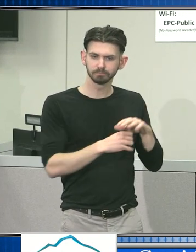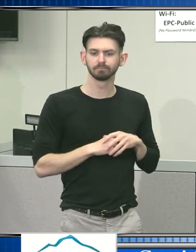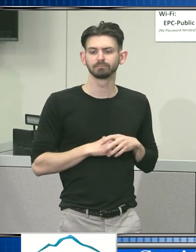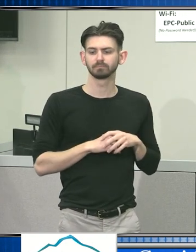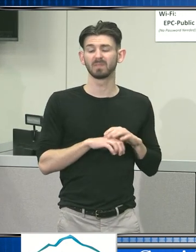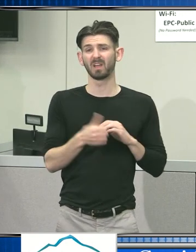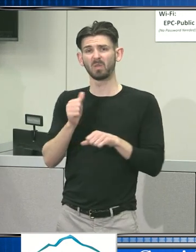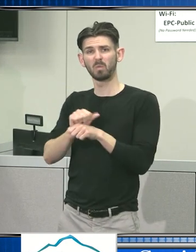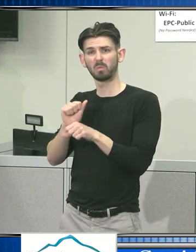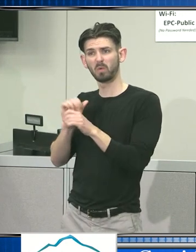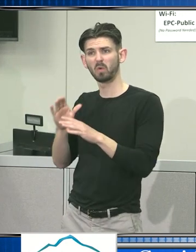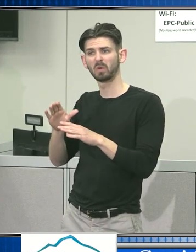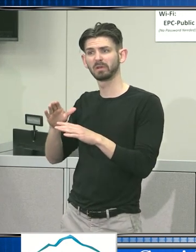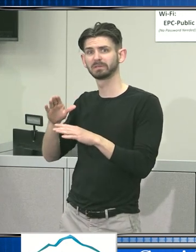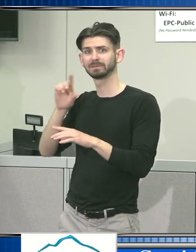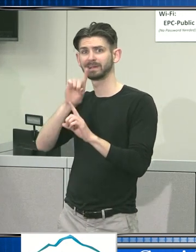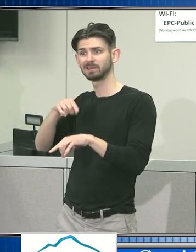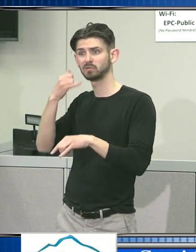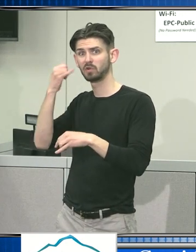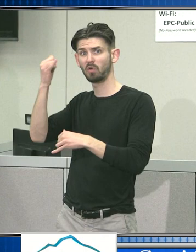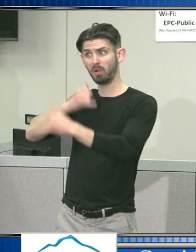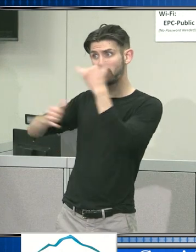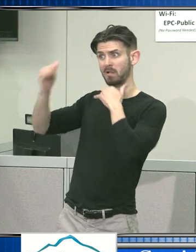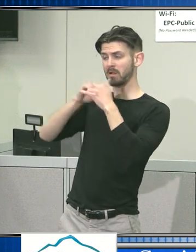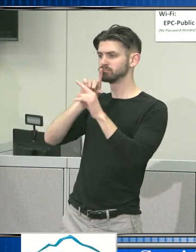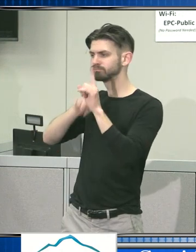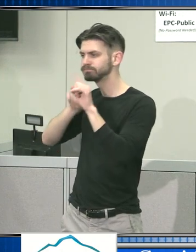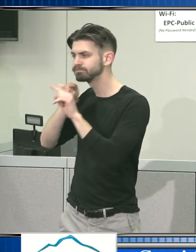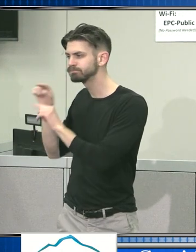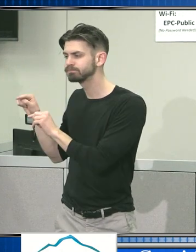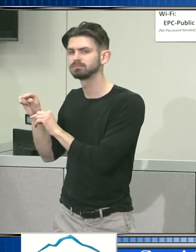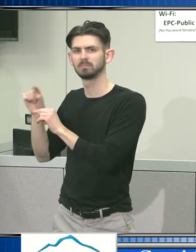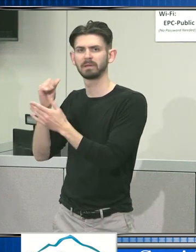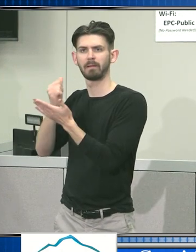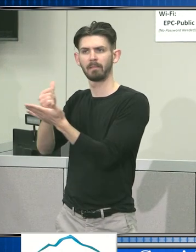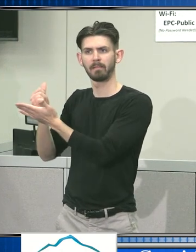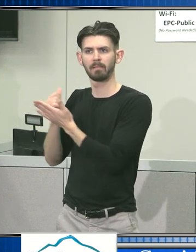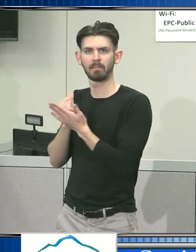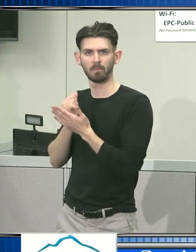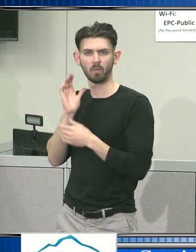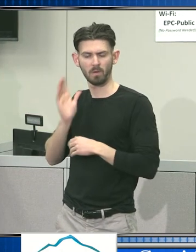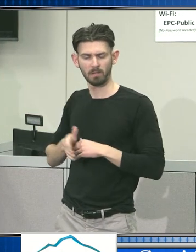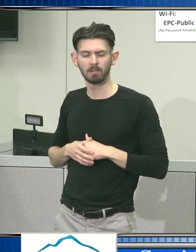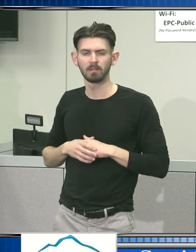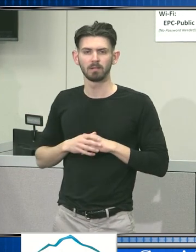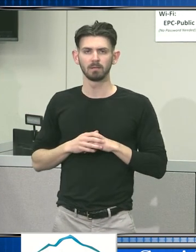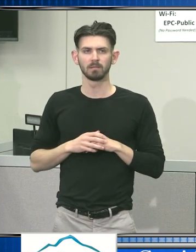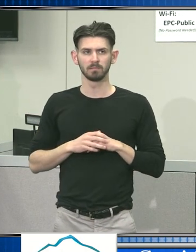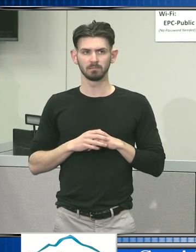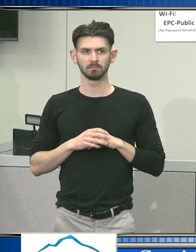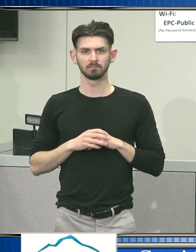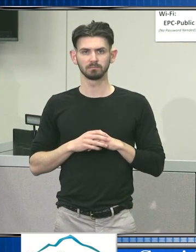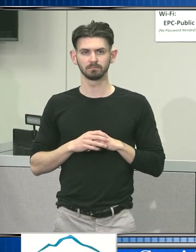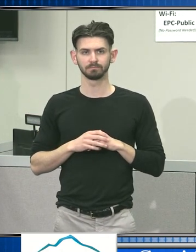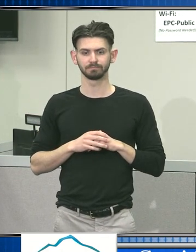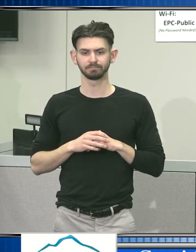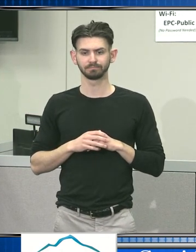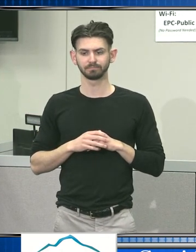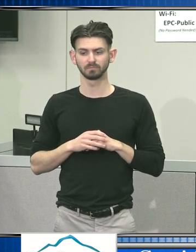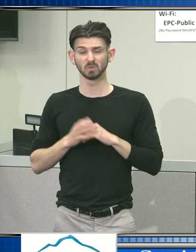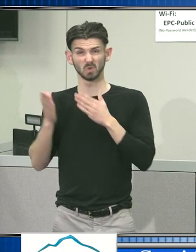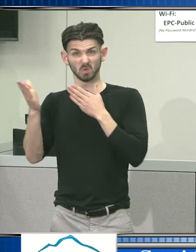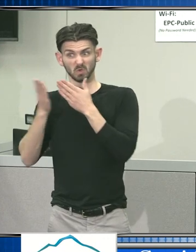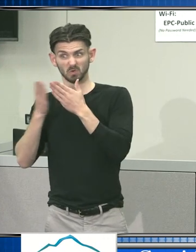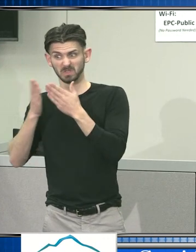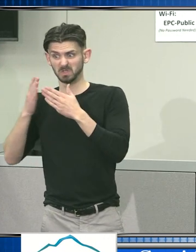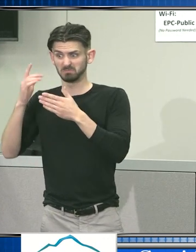they can help us continue to provide services in El Paso County. And again, if you want to learn more about service availability,